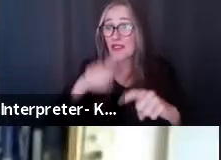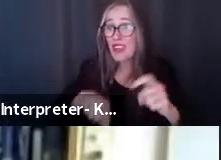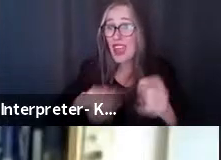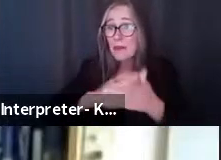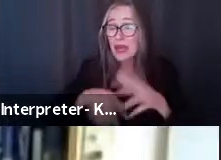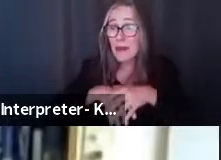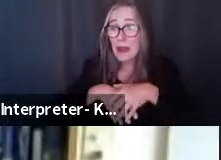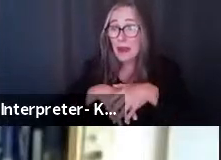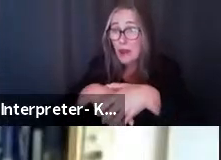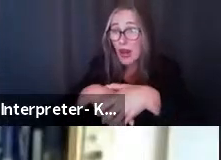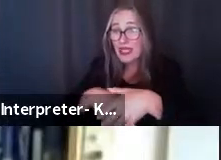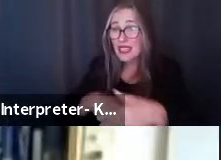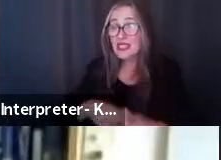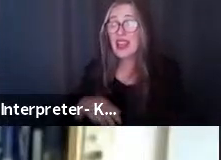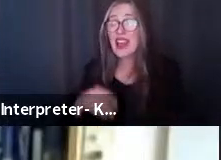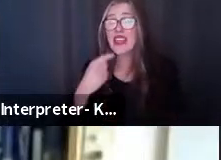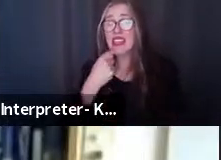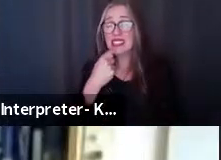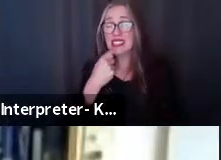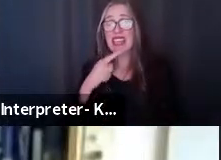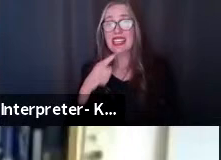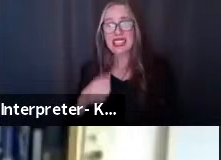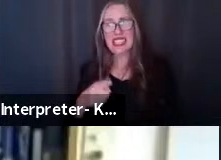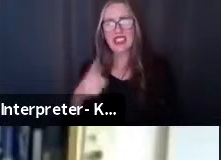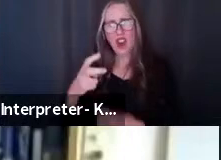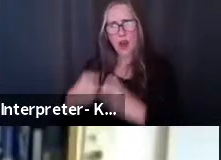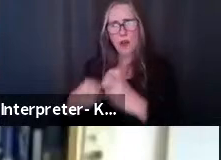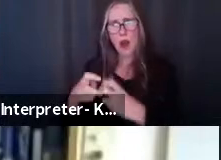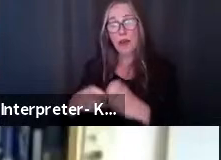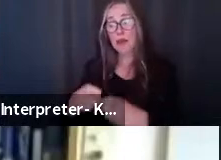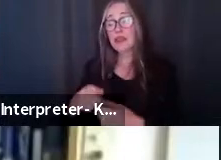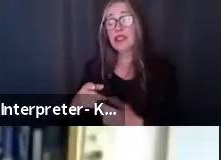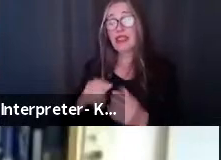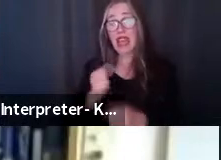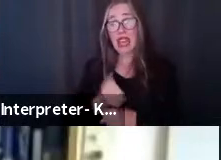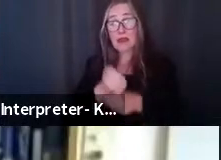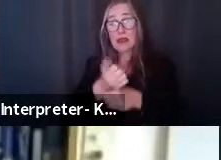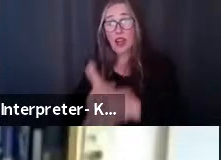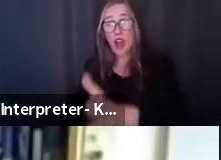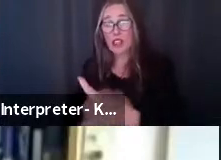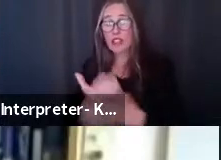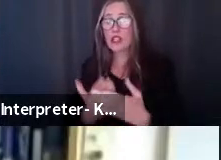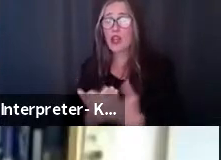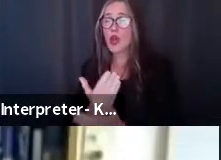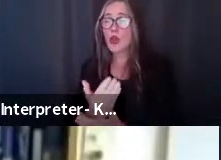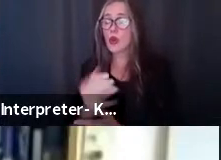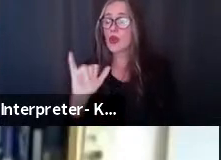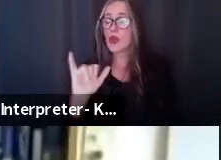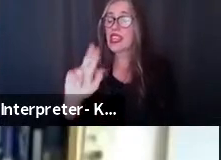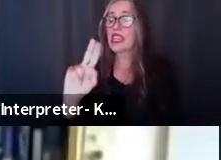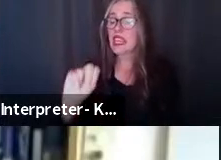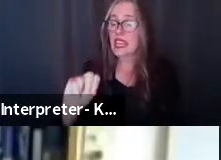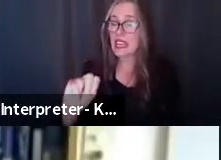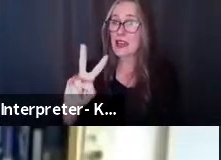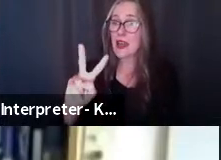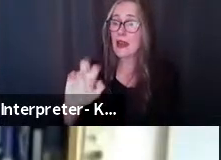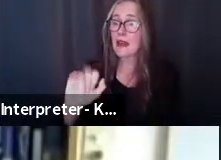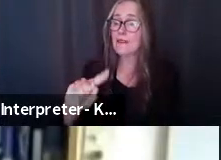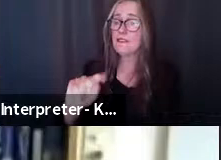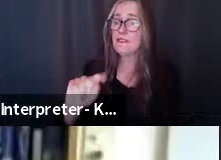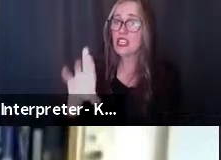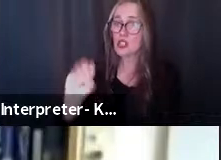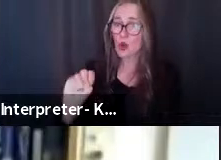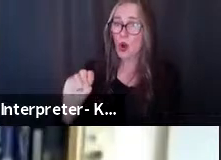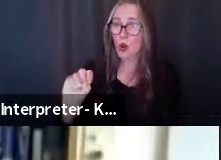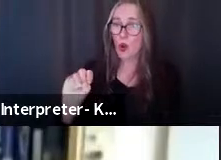are posed by in vitro fertilization for women orchids founder was interviewed last week in the la times and